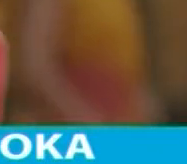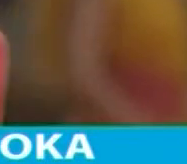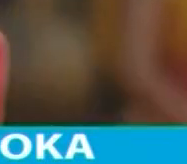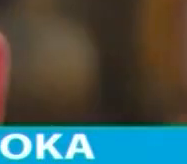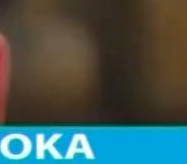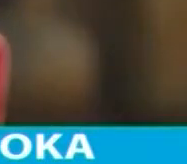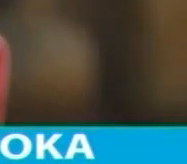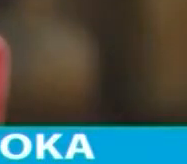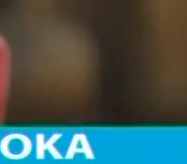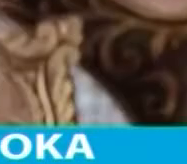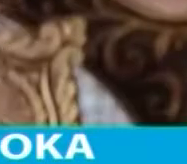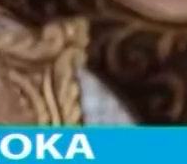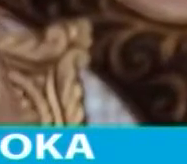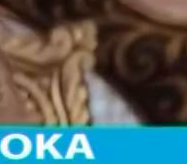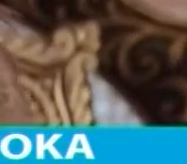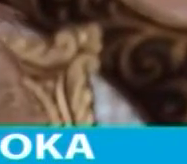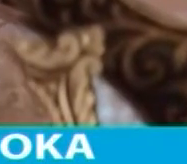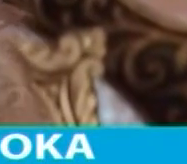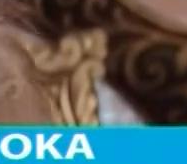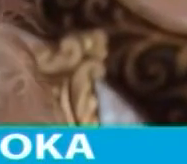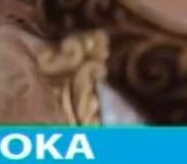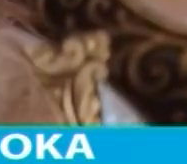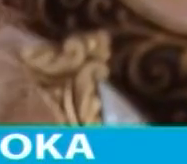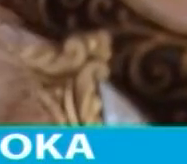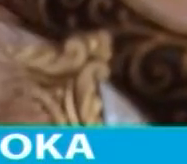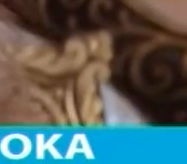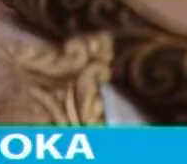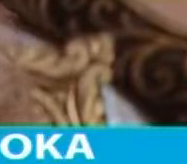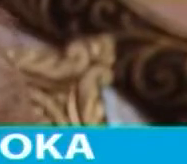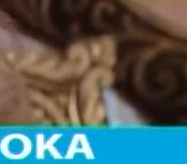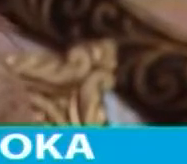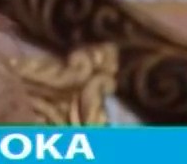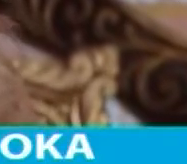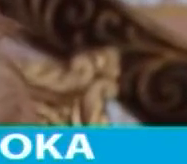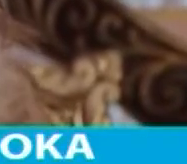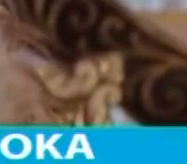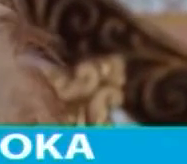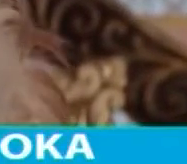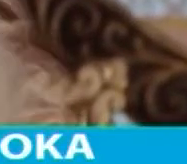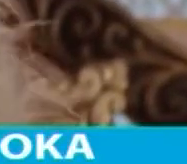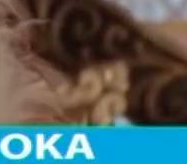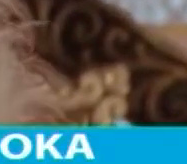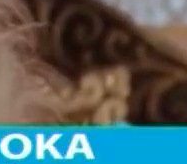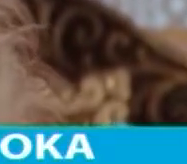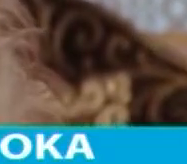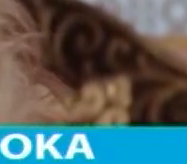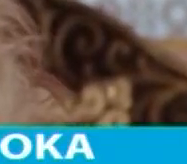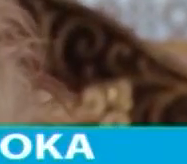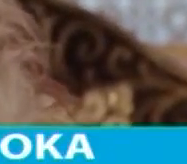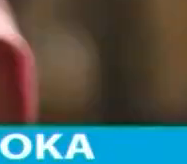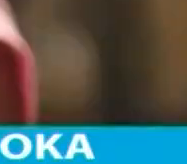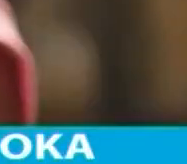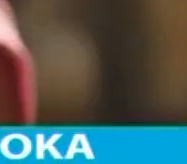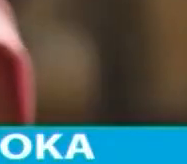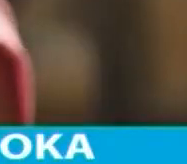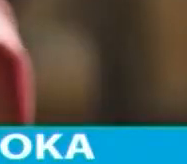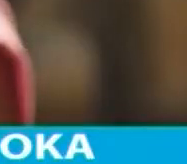What must everyone be thinking now? That the great Kichak's general and his soldiers couldn't find an ordinary